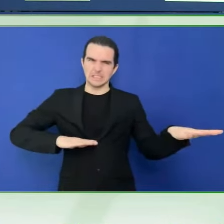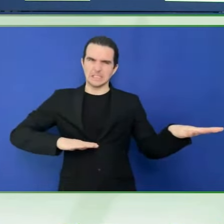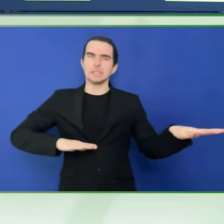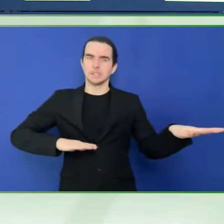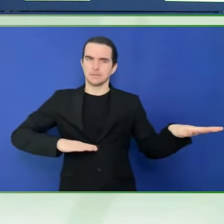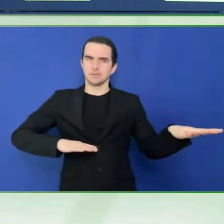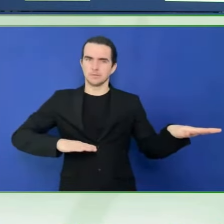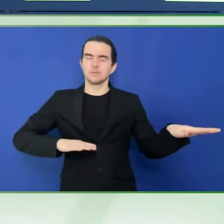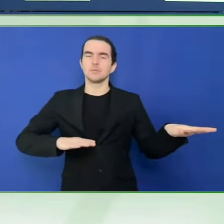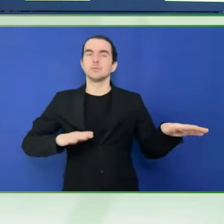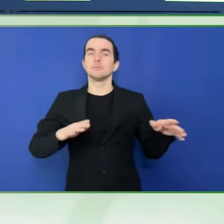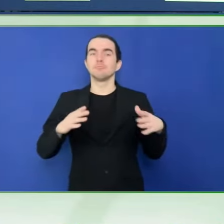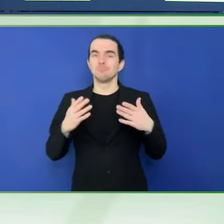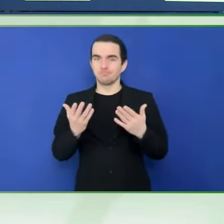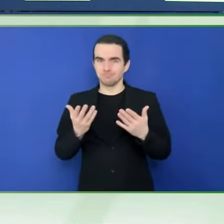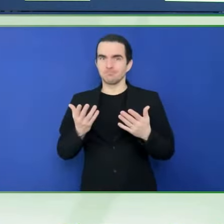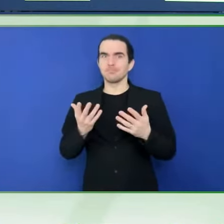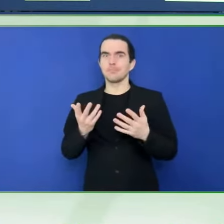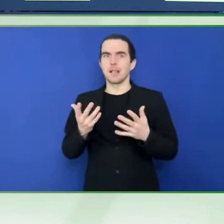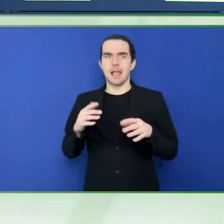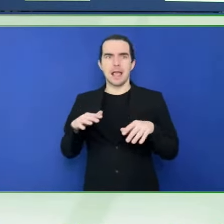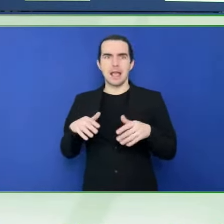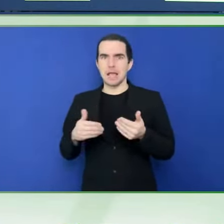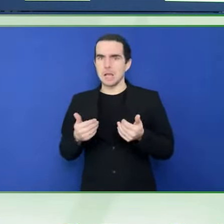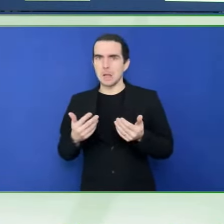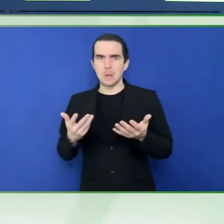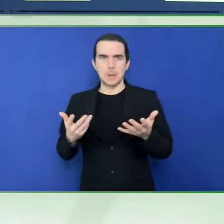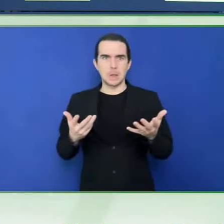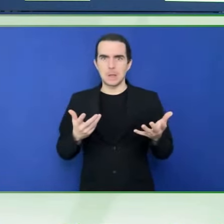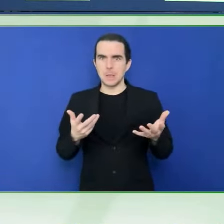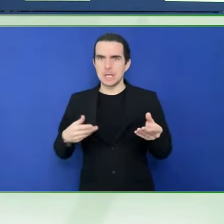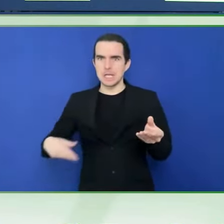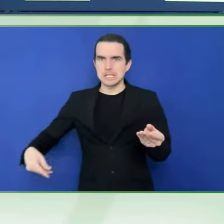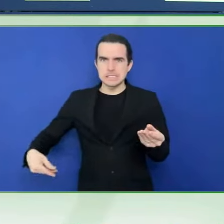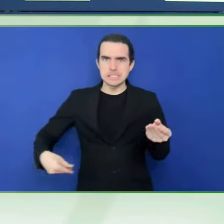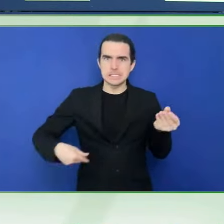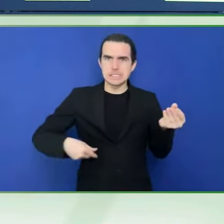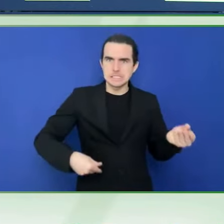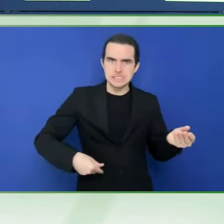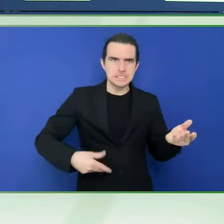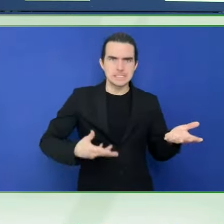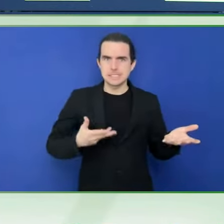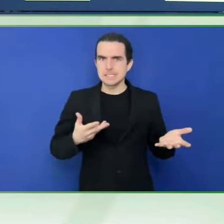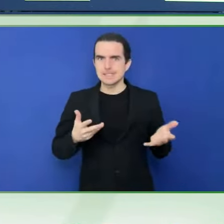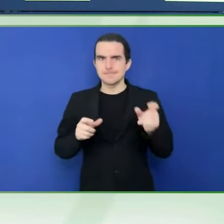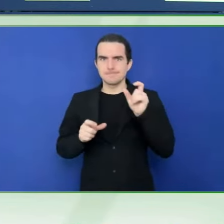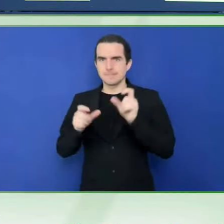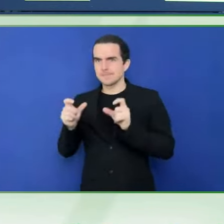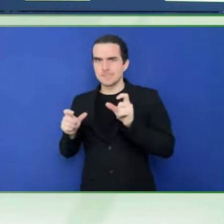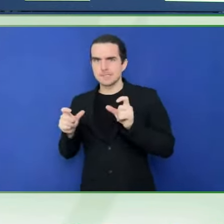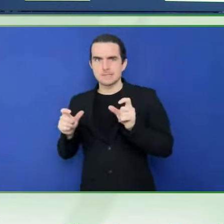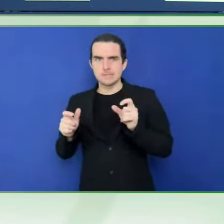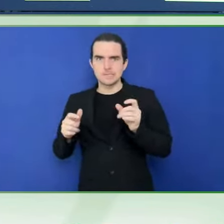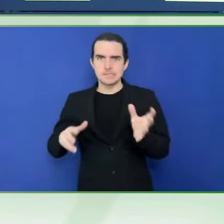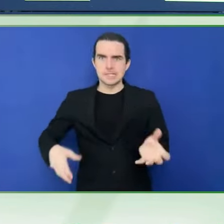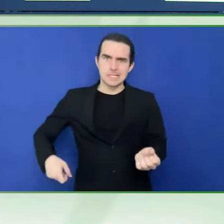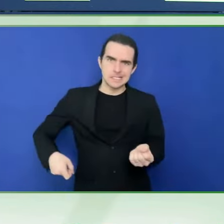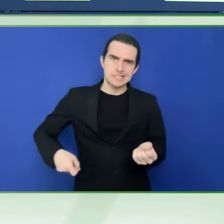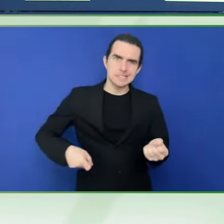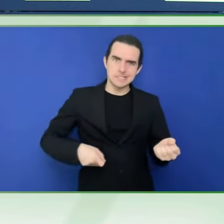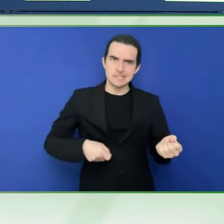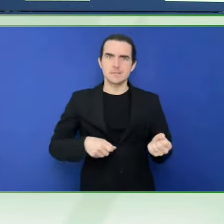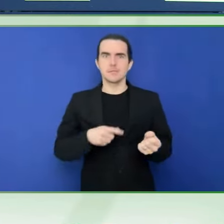ramp. And these lifts, when they are properly maintained, and they are properly maintained in